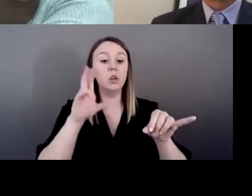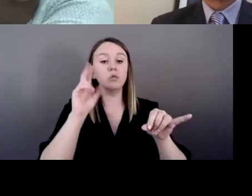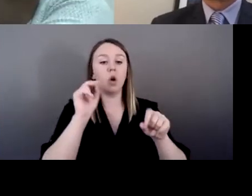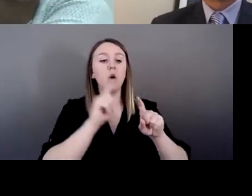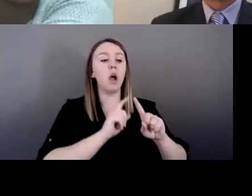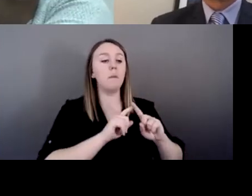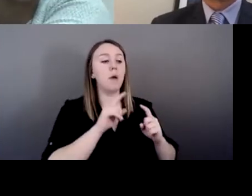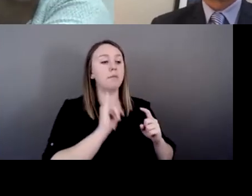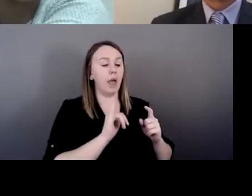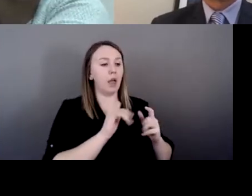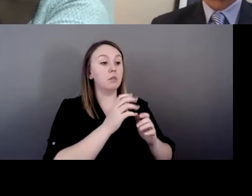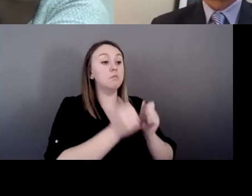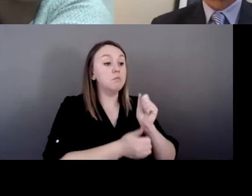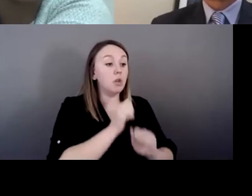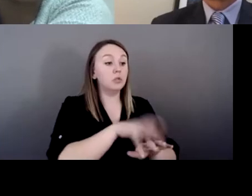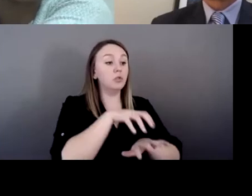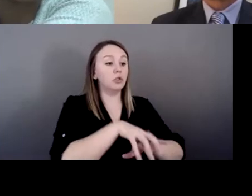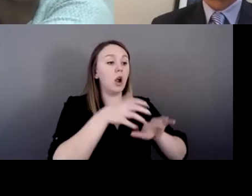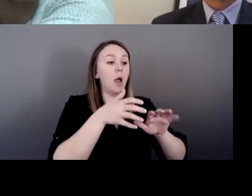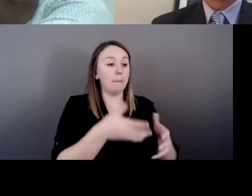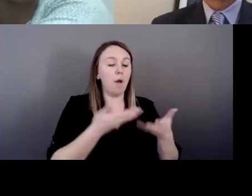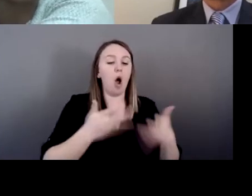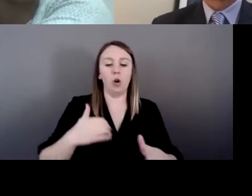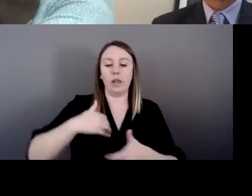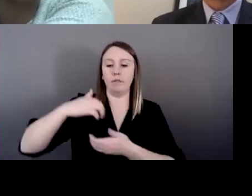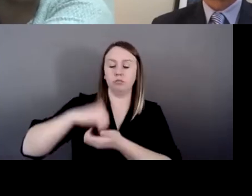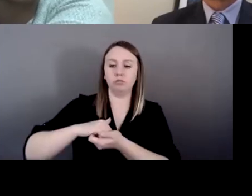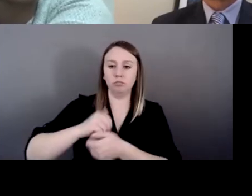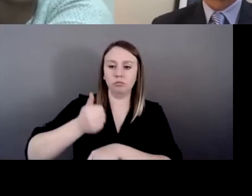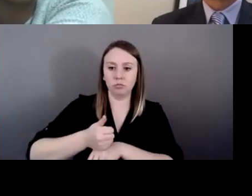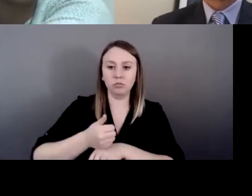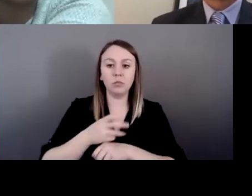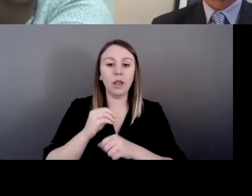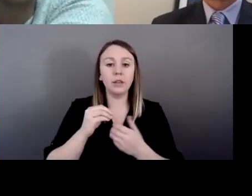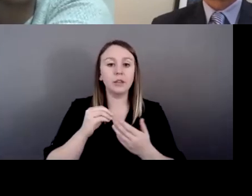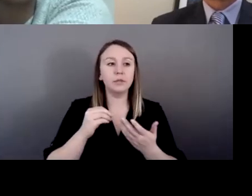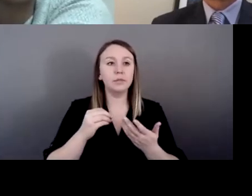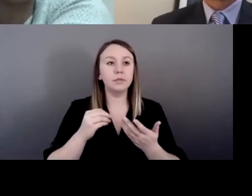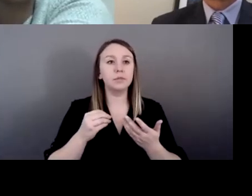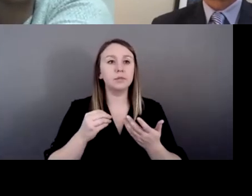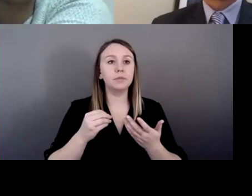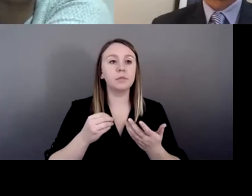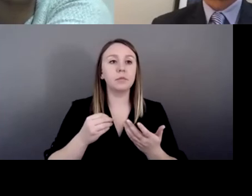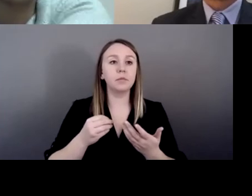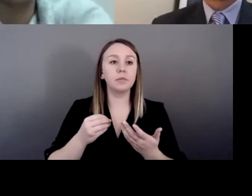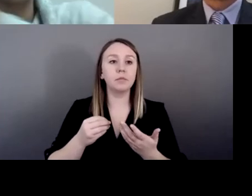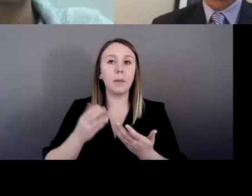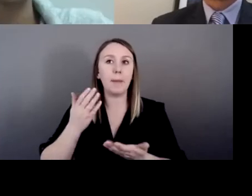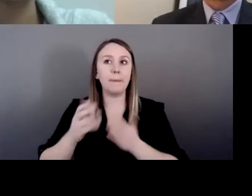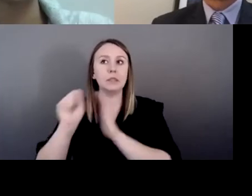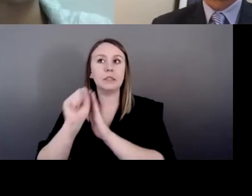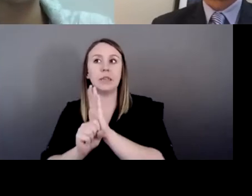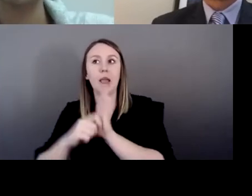undertaking that is not necessarily on a more collaborative or recognized side by the state,